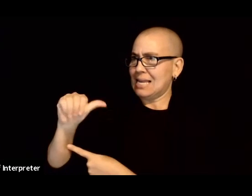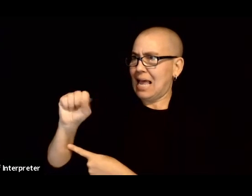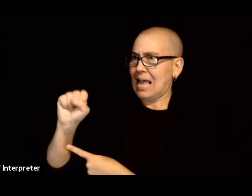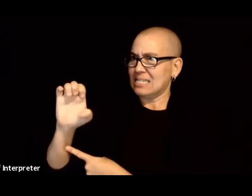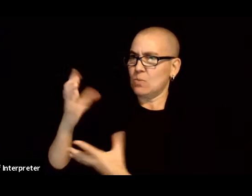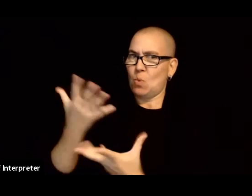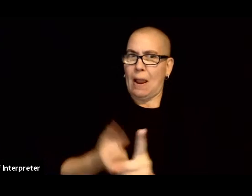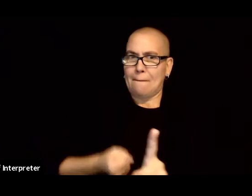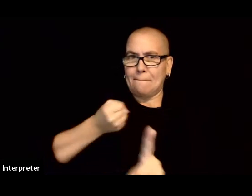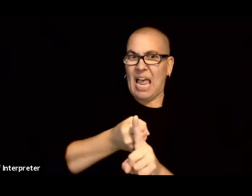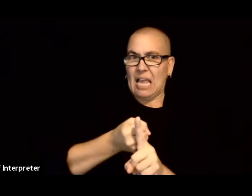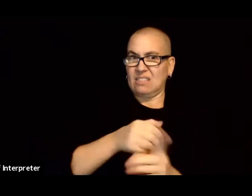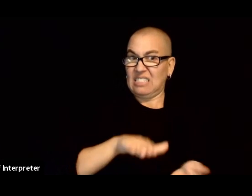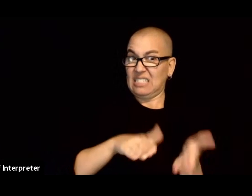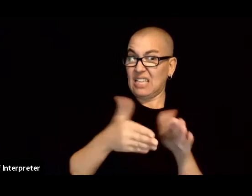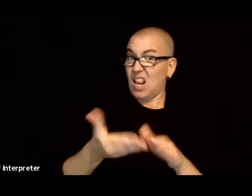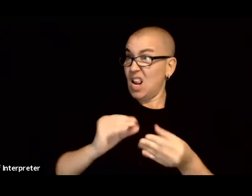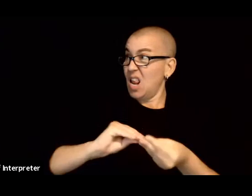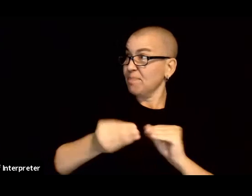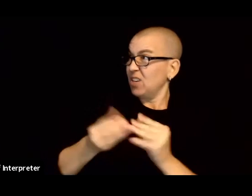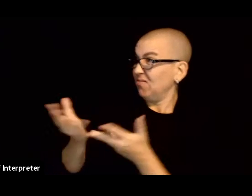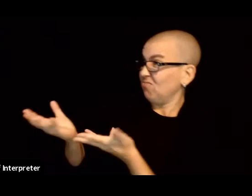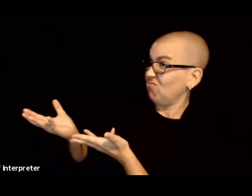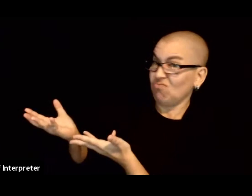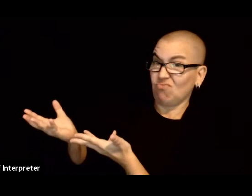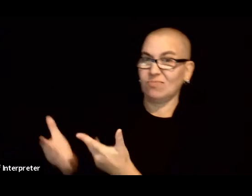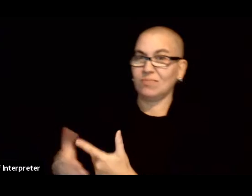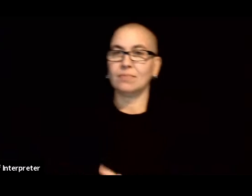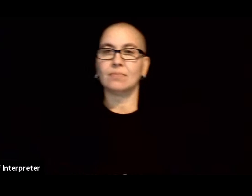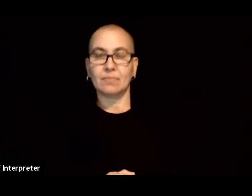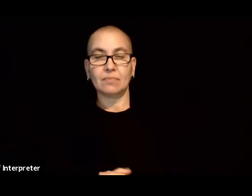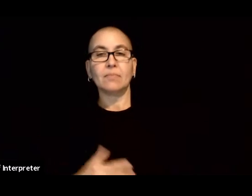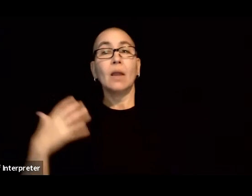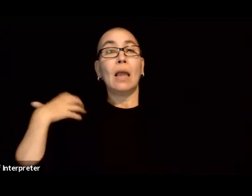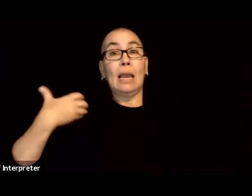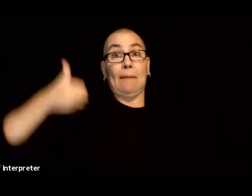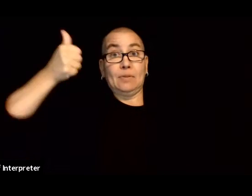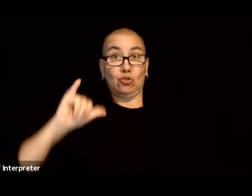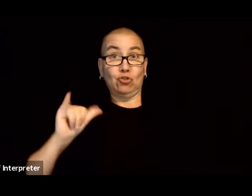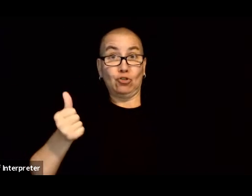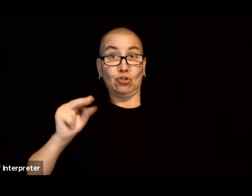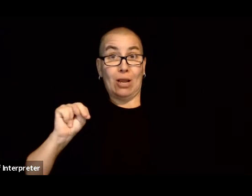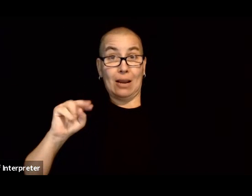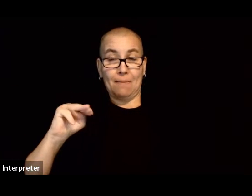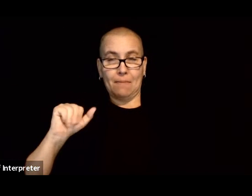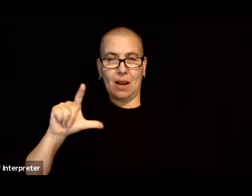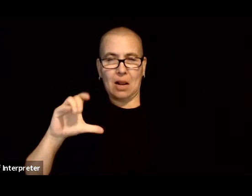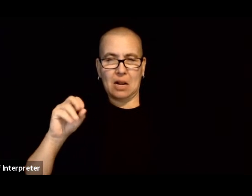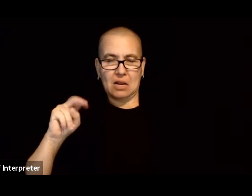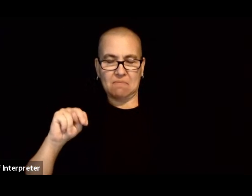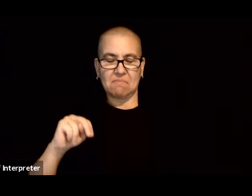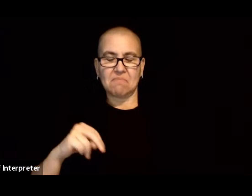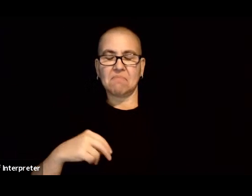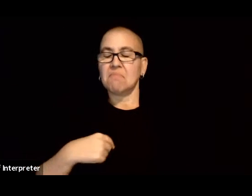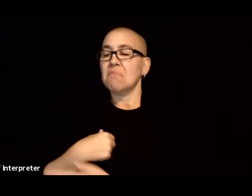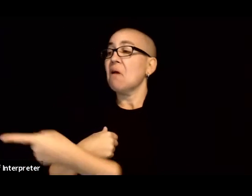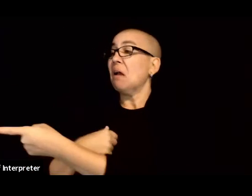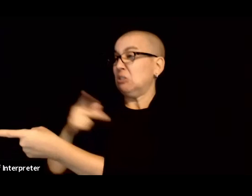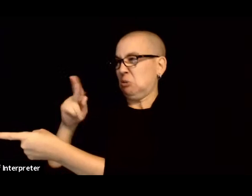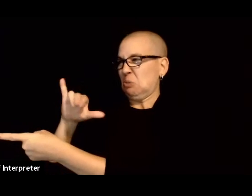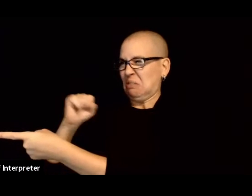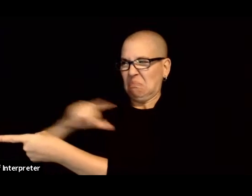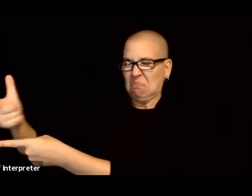Well, Commissioner Malcolm, again, I'll start and invite Chris to chime in here. Just based on what we know about where the transmission is